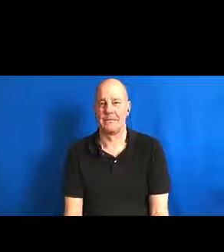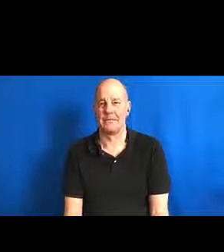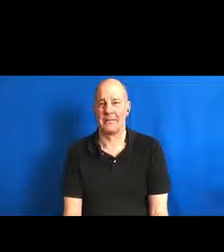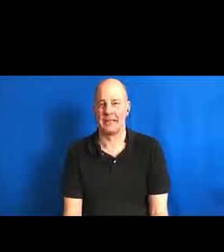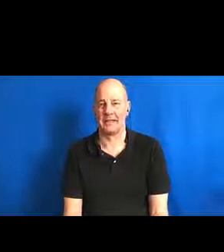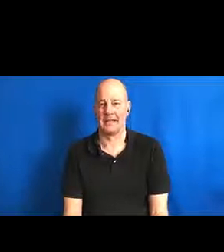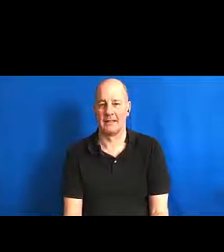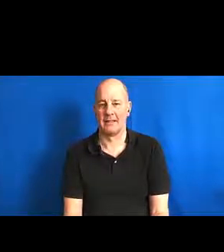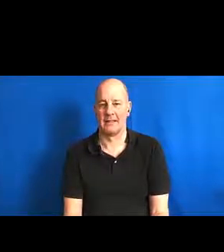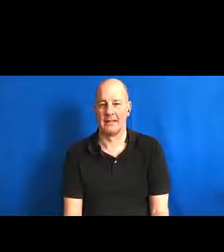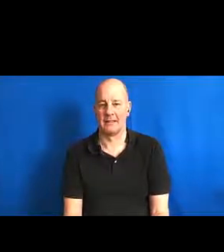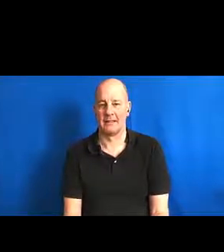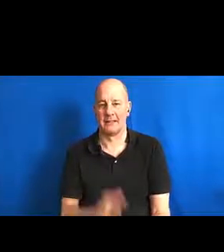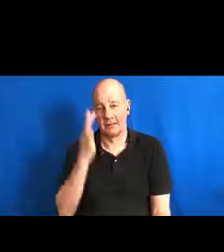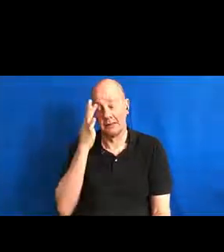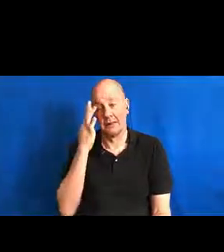Greg, really appreciate it.